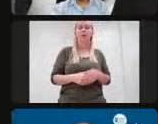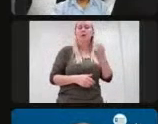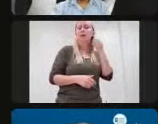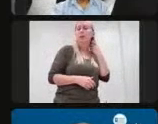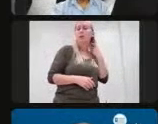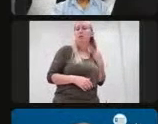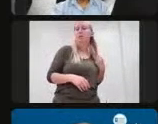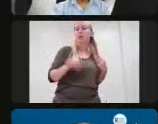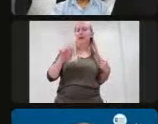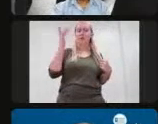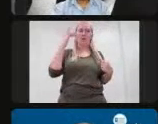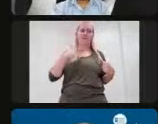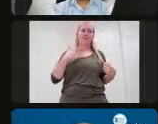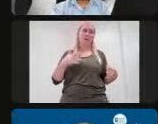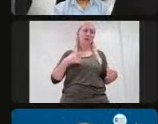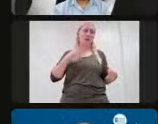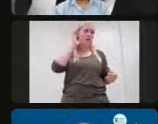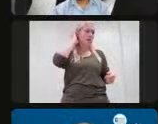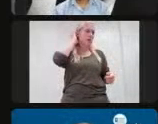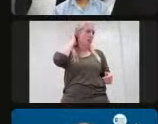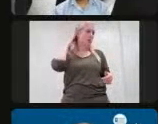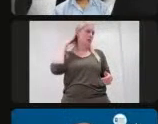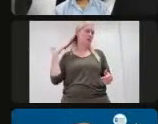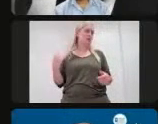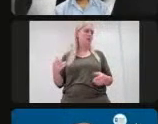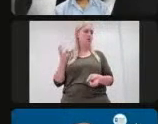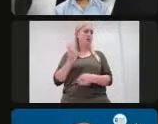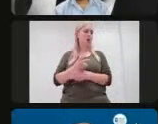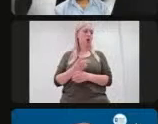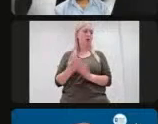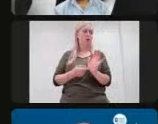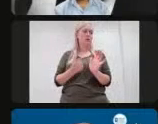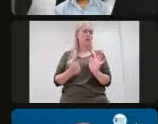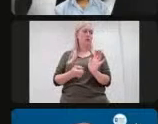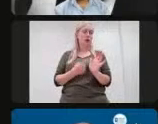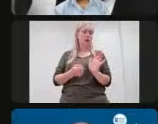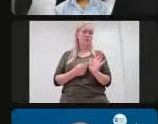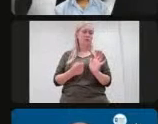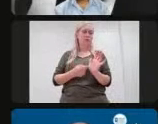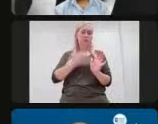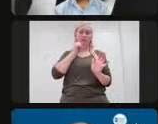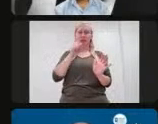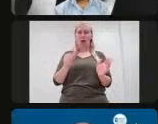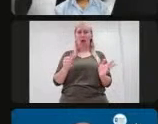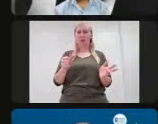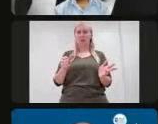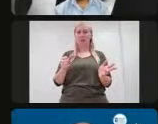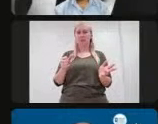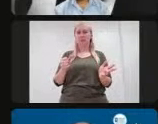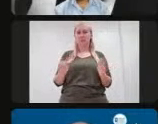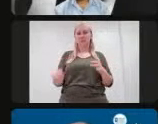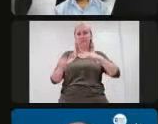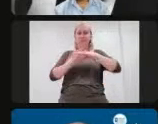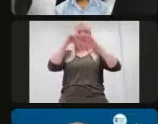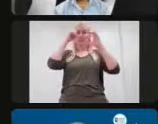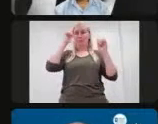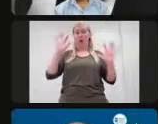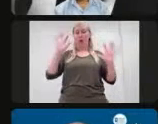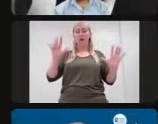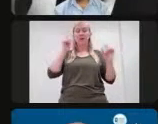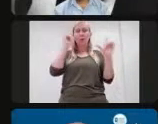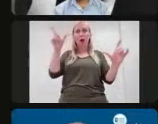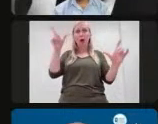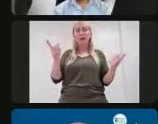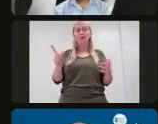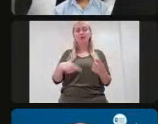So that's why I feel like it's hard to sometimes not spring quote unquote surprises